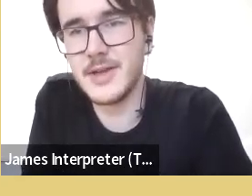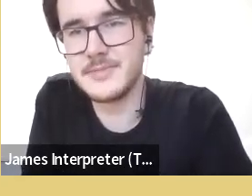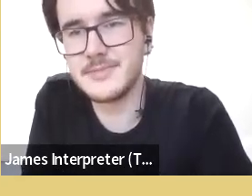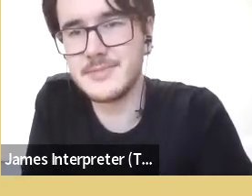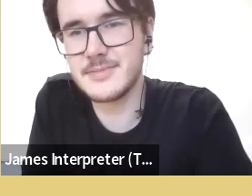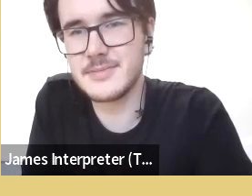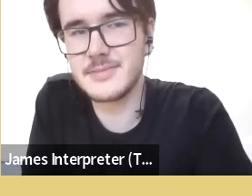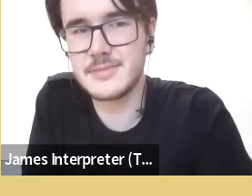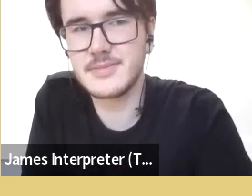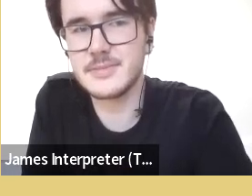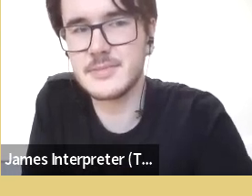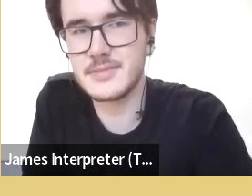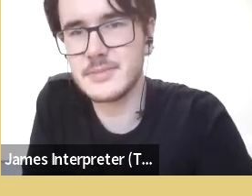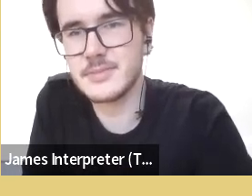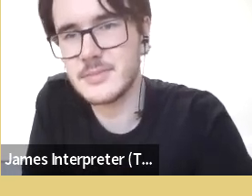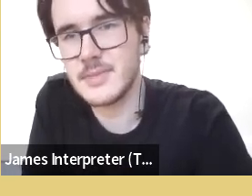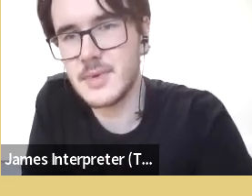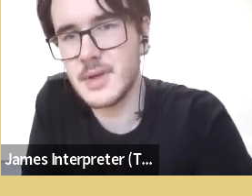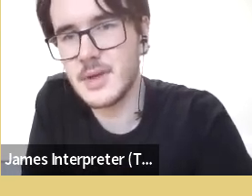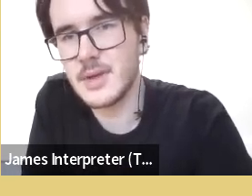I'm fine.